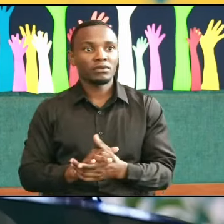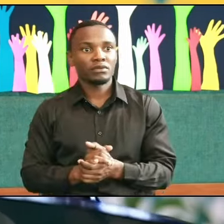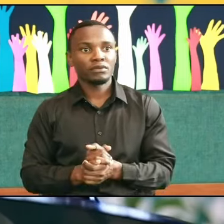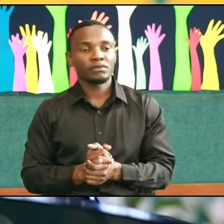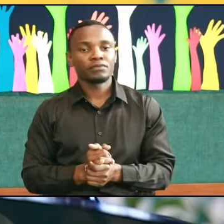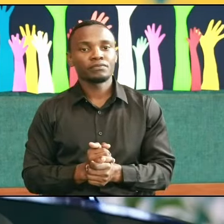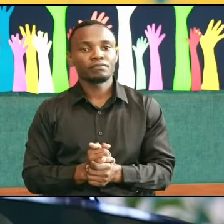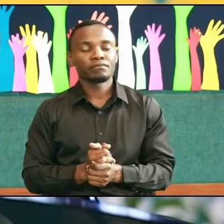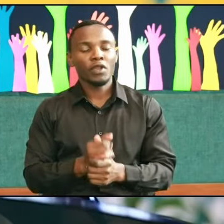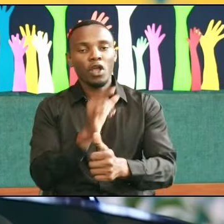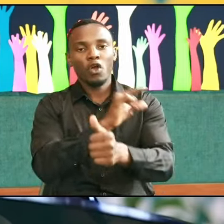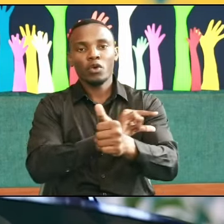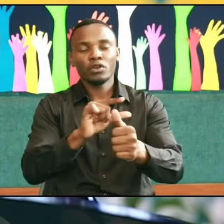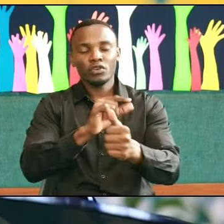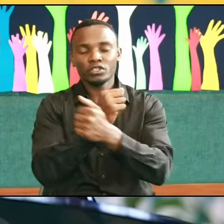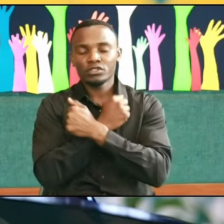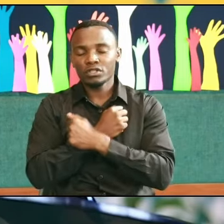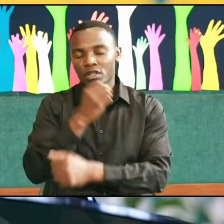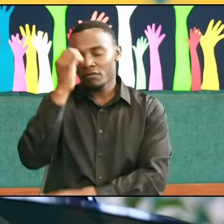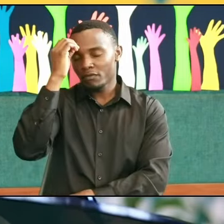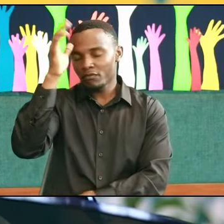Our gracious, loving Heavenly Father,